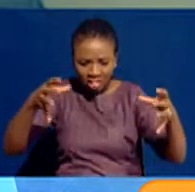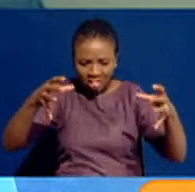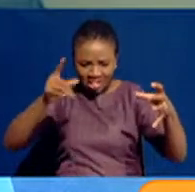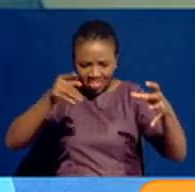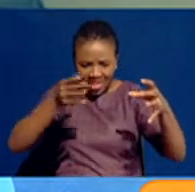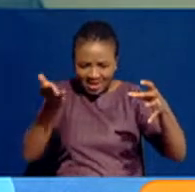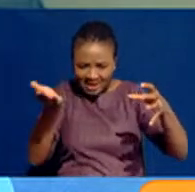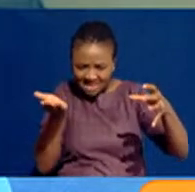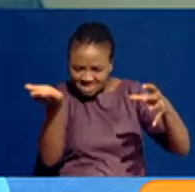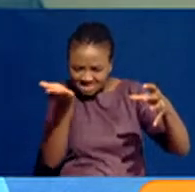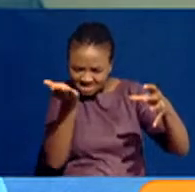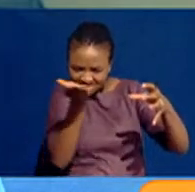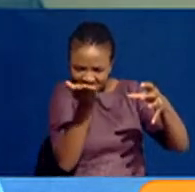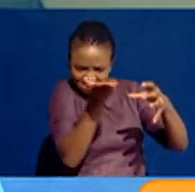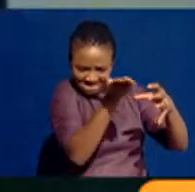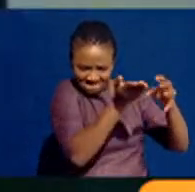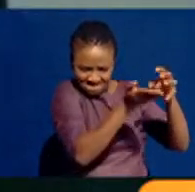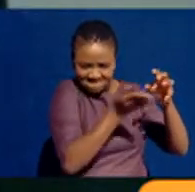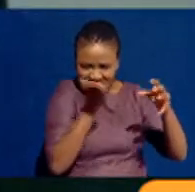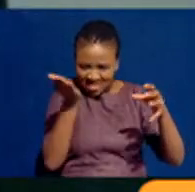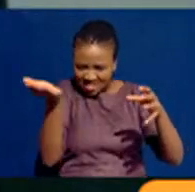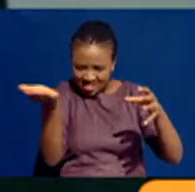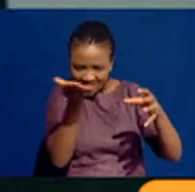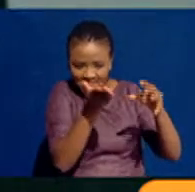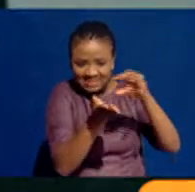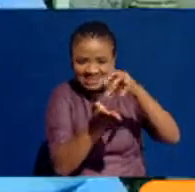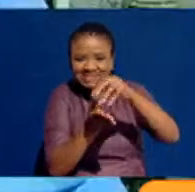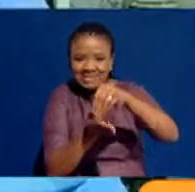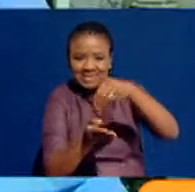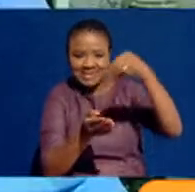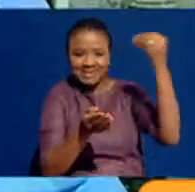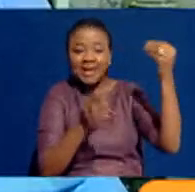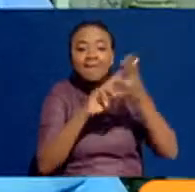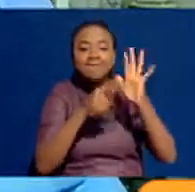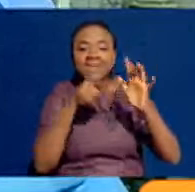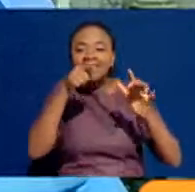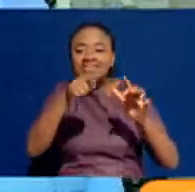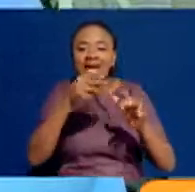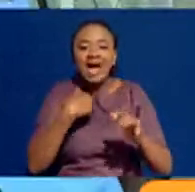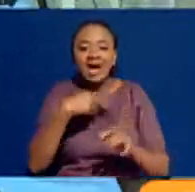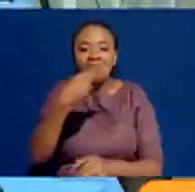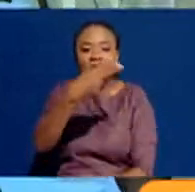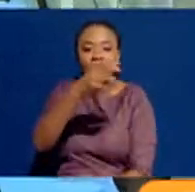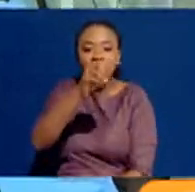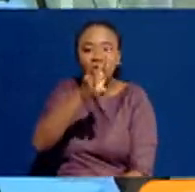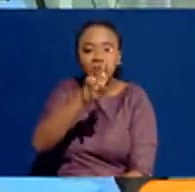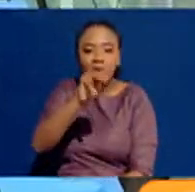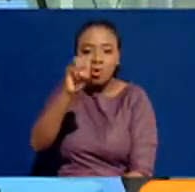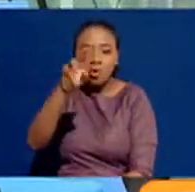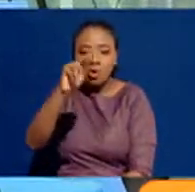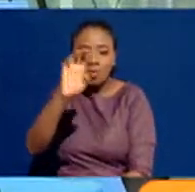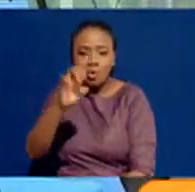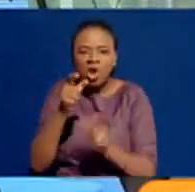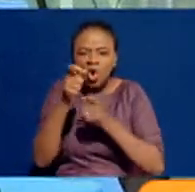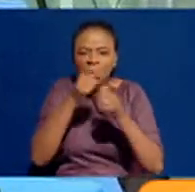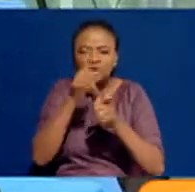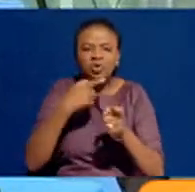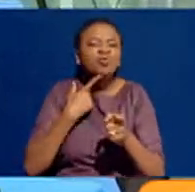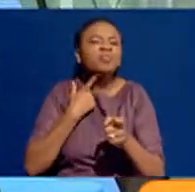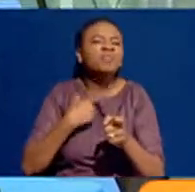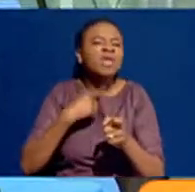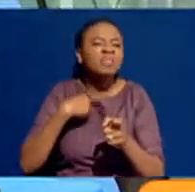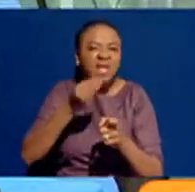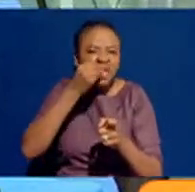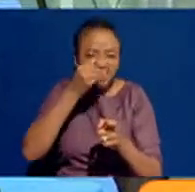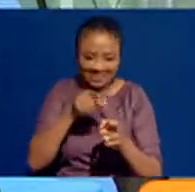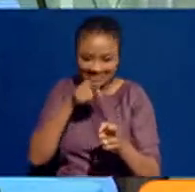called ghrelin is located. So now the stimulus of appetite is reduced and you also eat less. You saw we release the stomach of